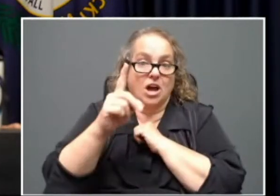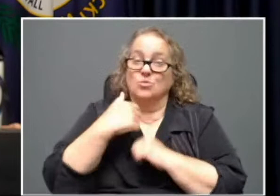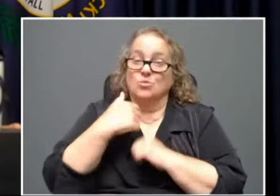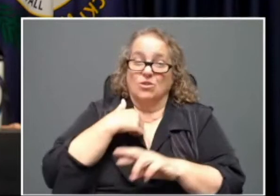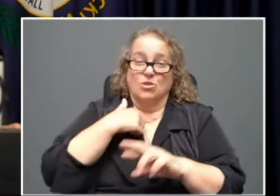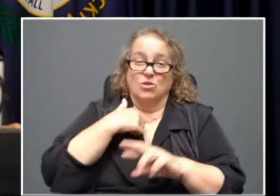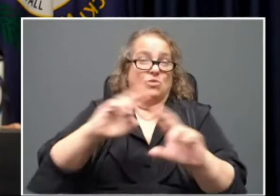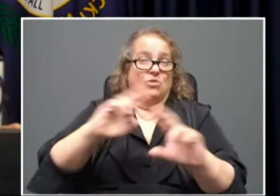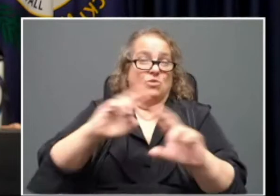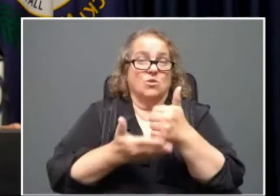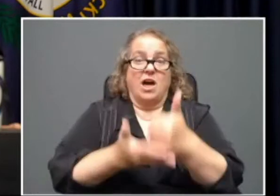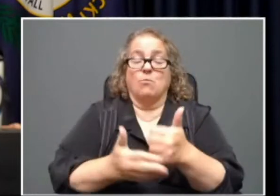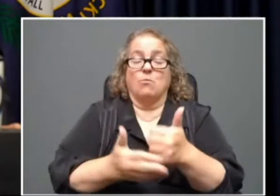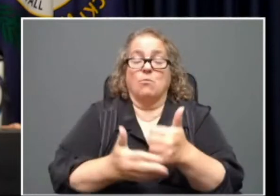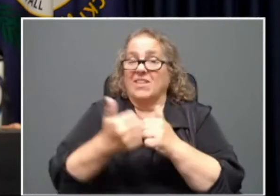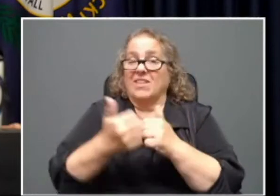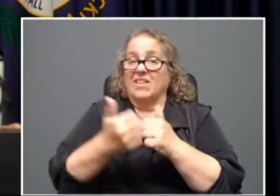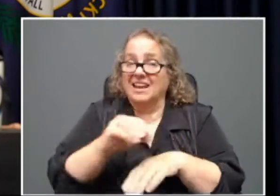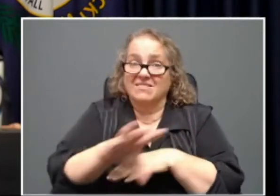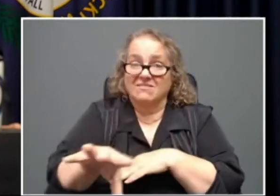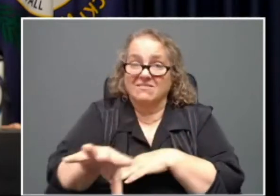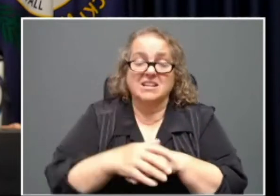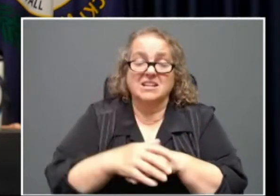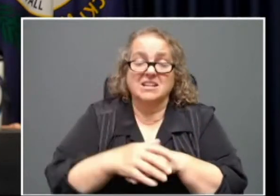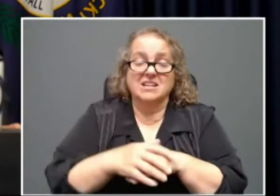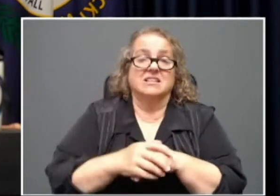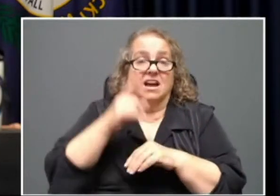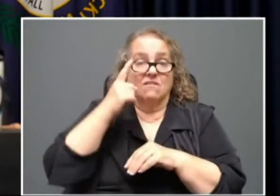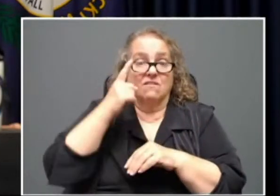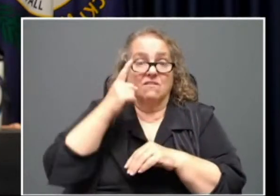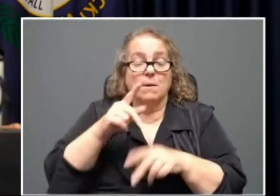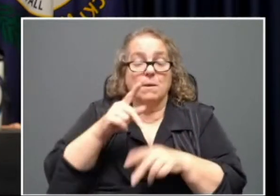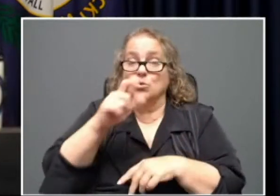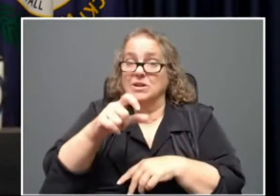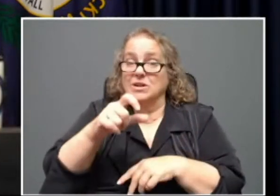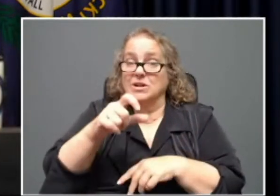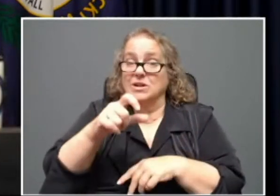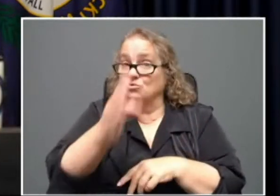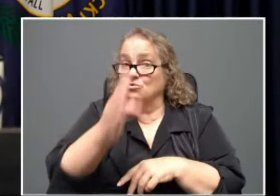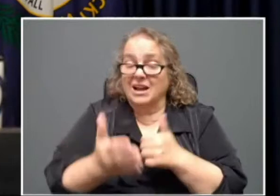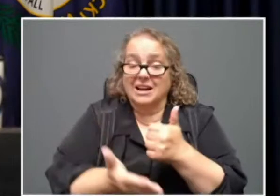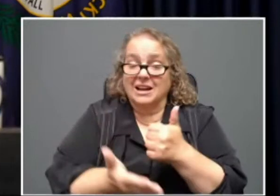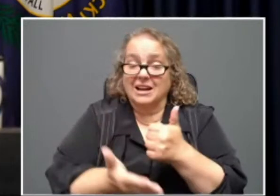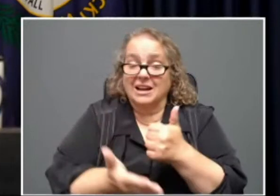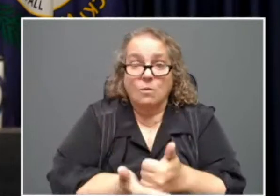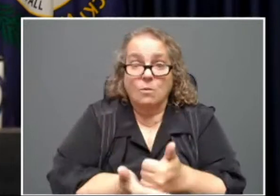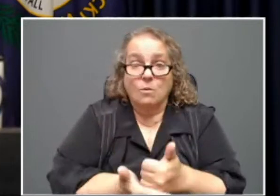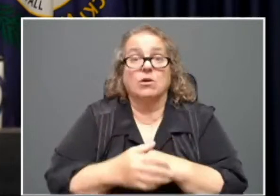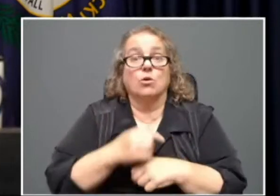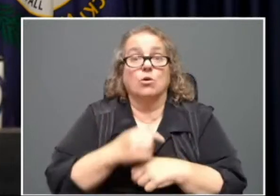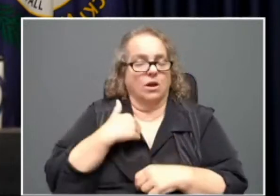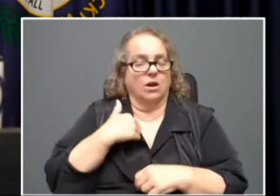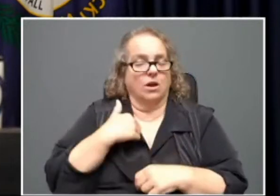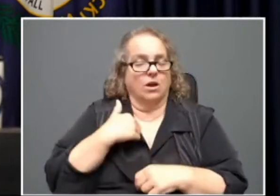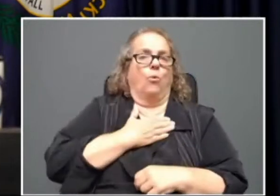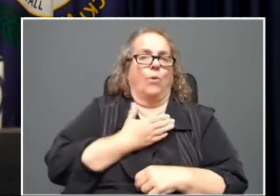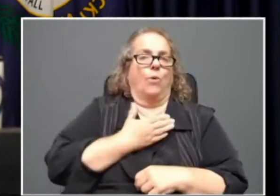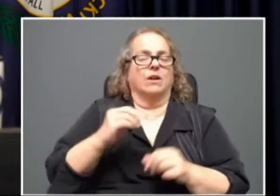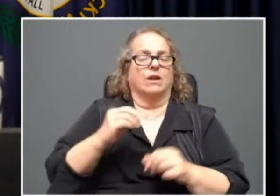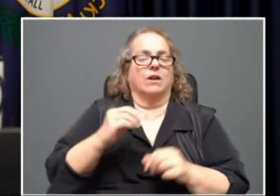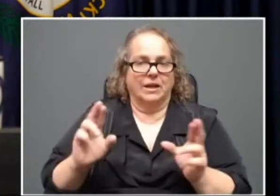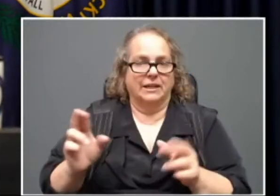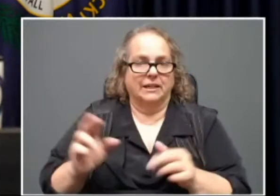any advice, and for those that need direct aid and assistance, we're willing and ready.